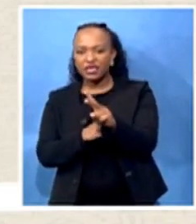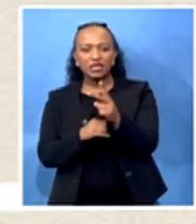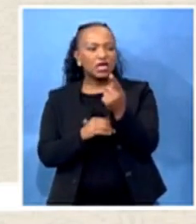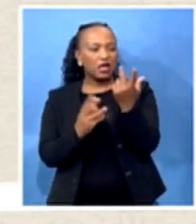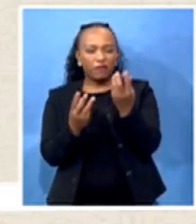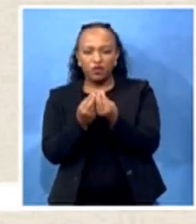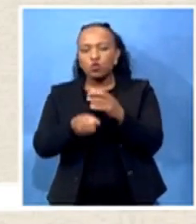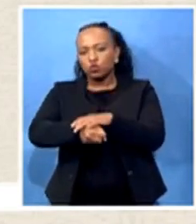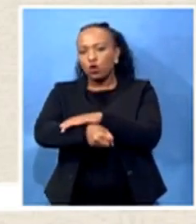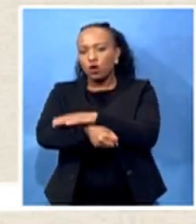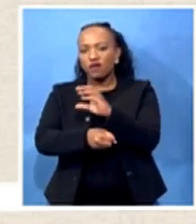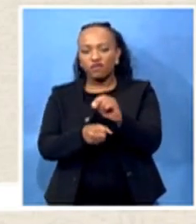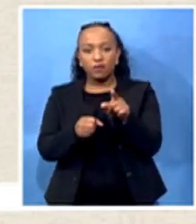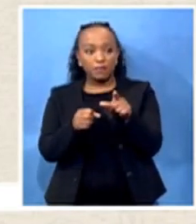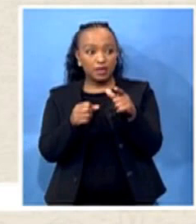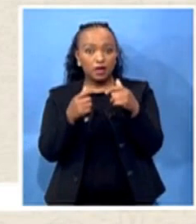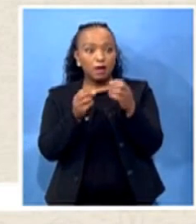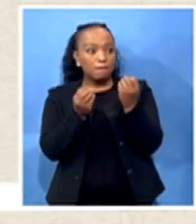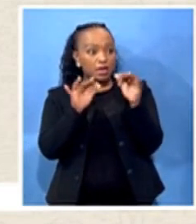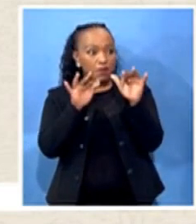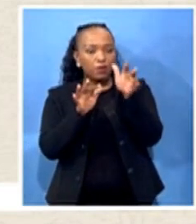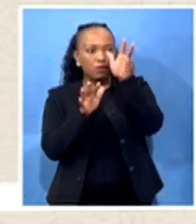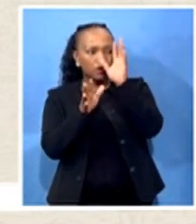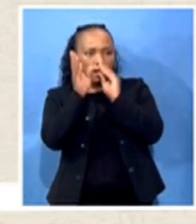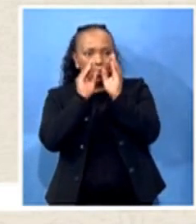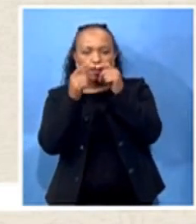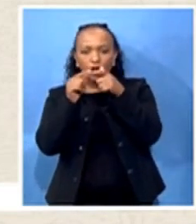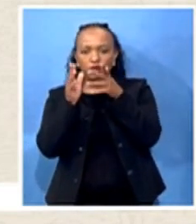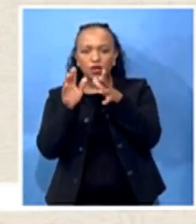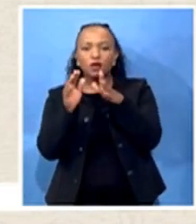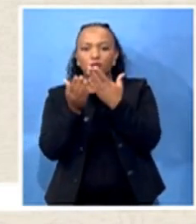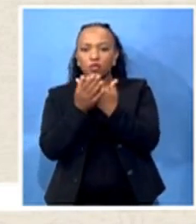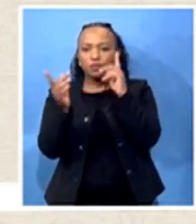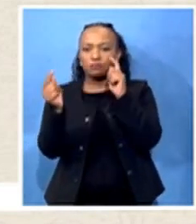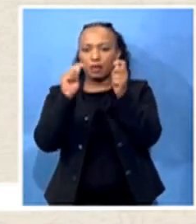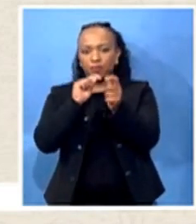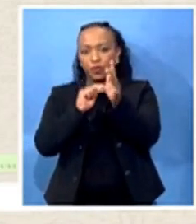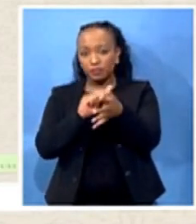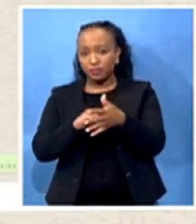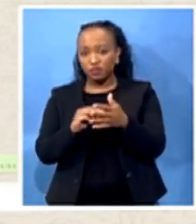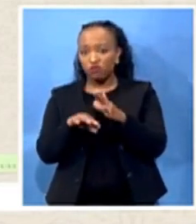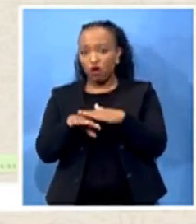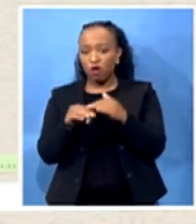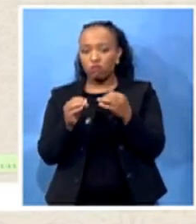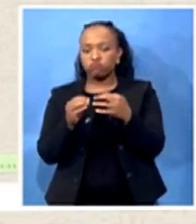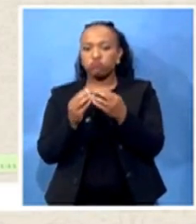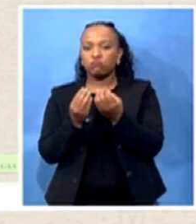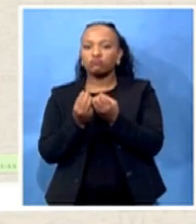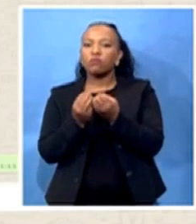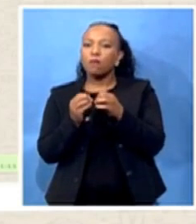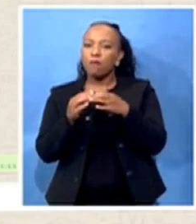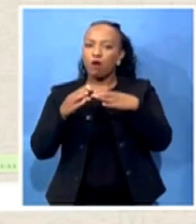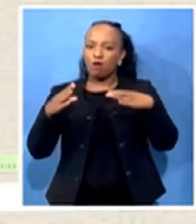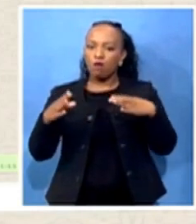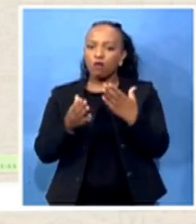will change this picture? Yes, it's precisely why we are doing what we do at